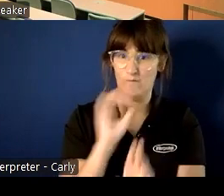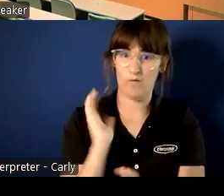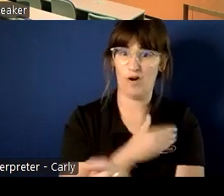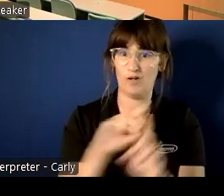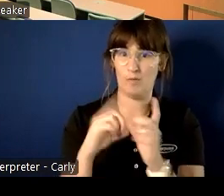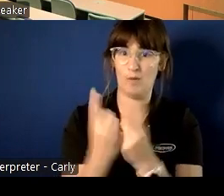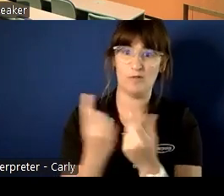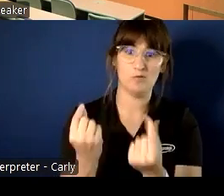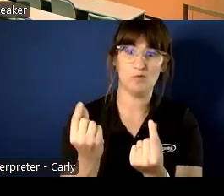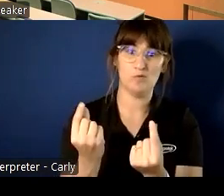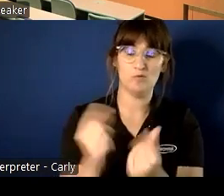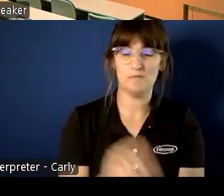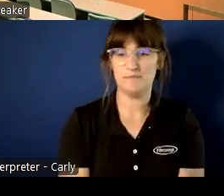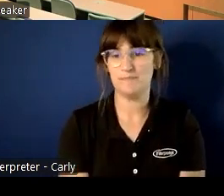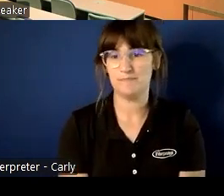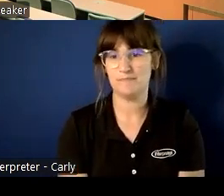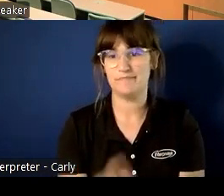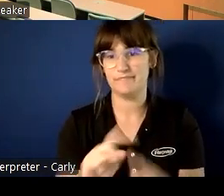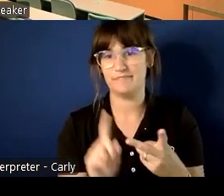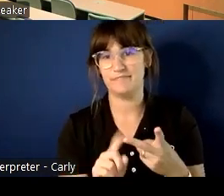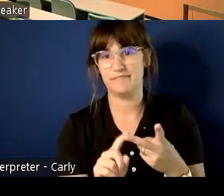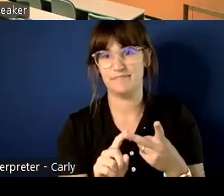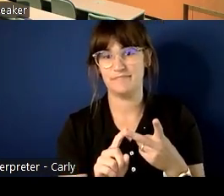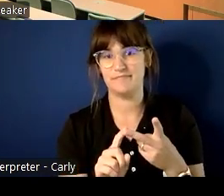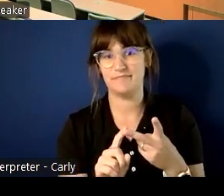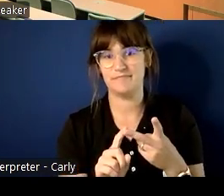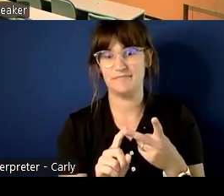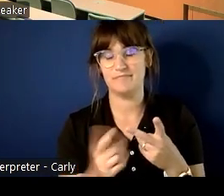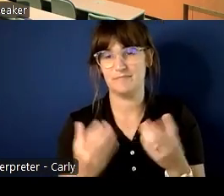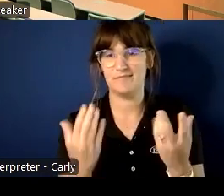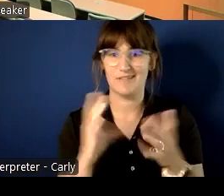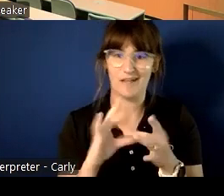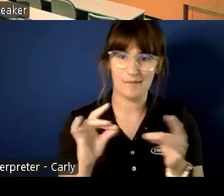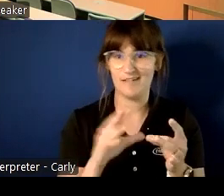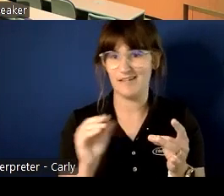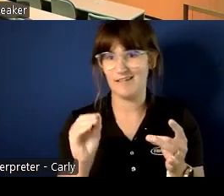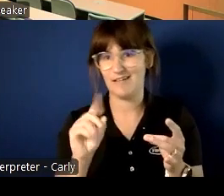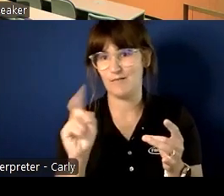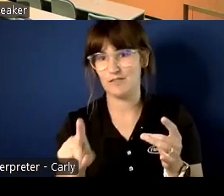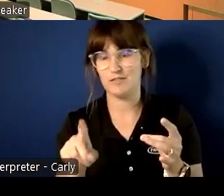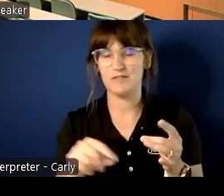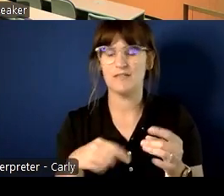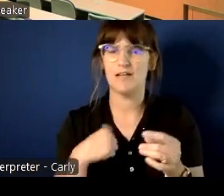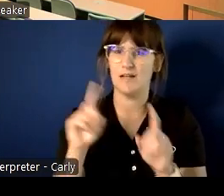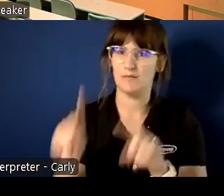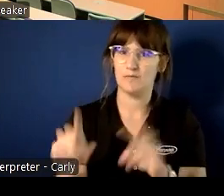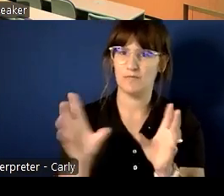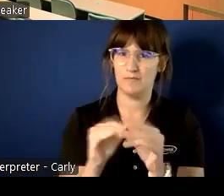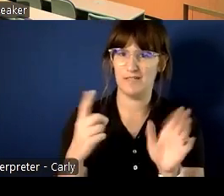does? Right. And the second one, I guess, is a kind of a comment and a question, which is, I was at a meeting